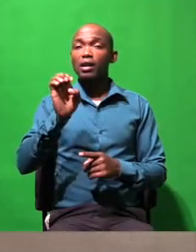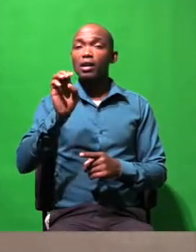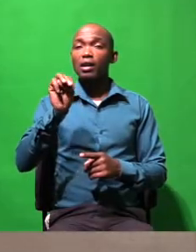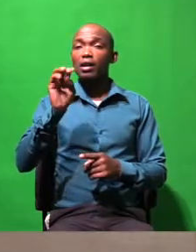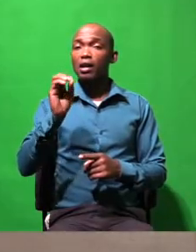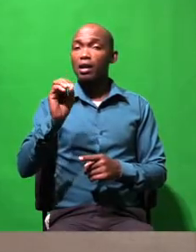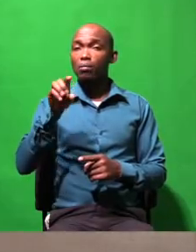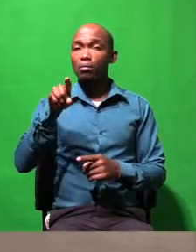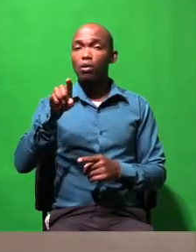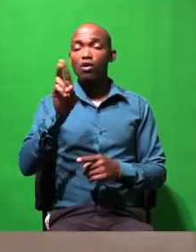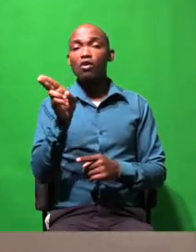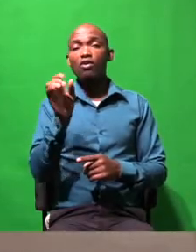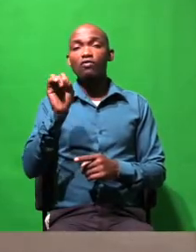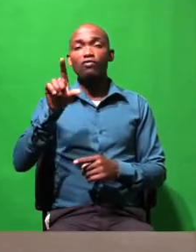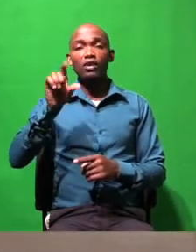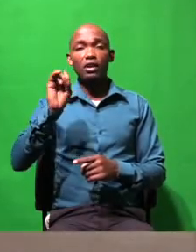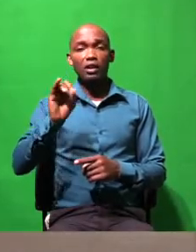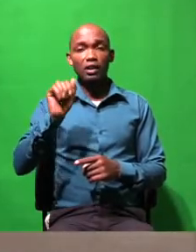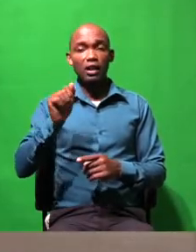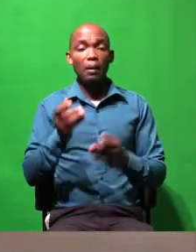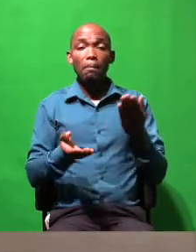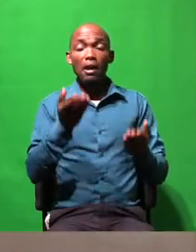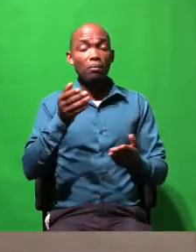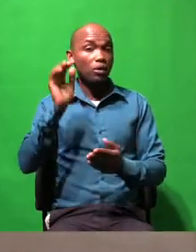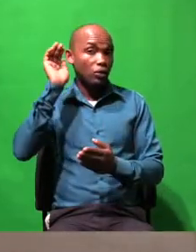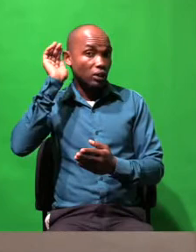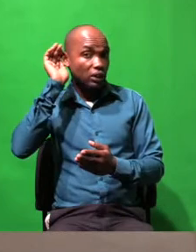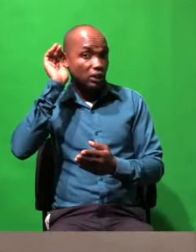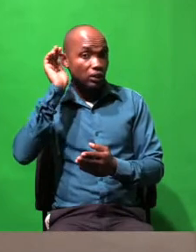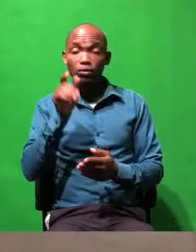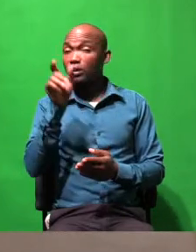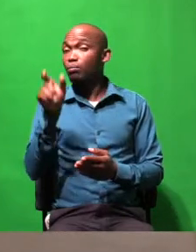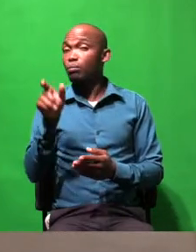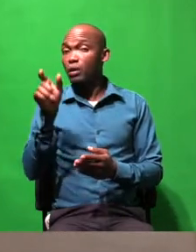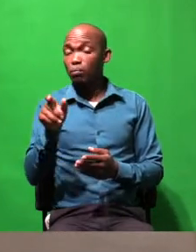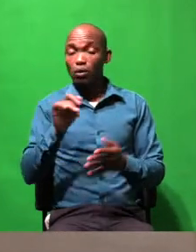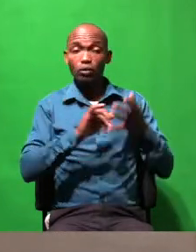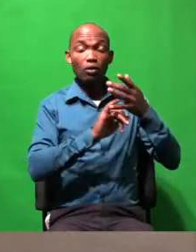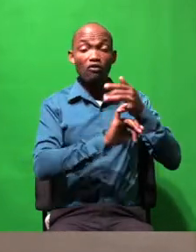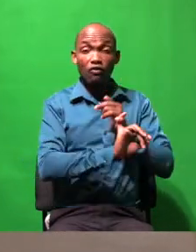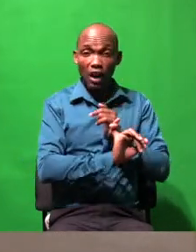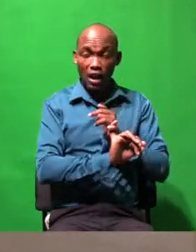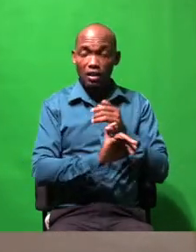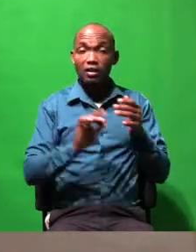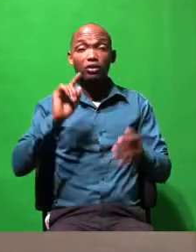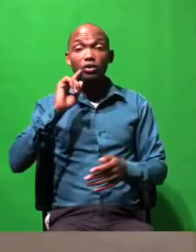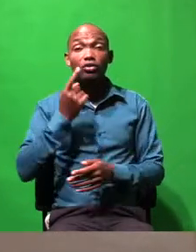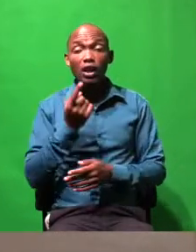Maybe you ever heard wherever, maybe from your fellow. Try, please, Zuena.